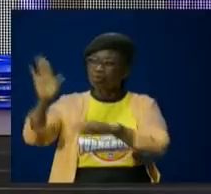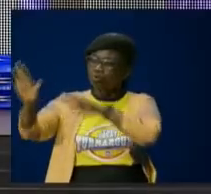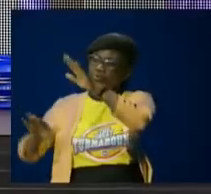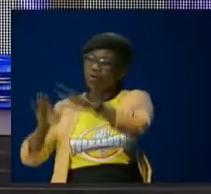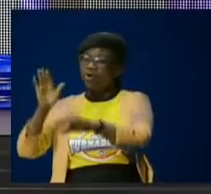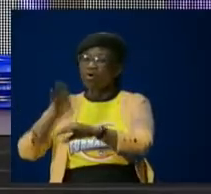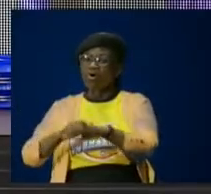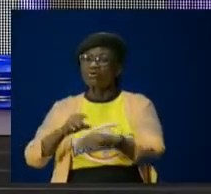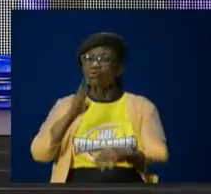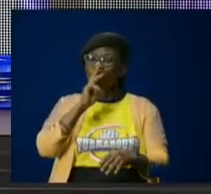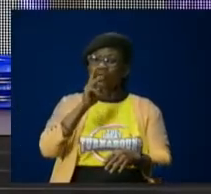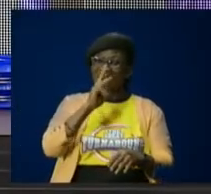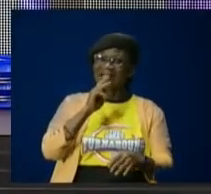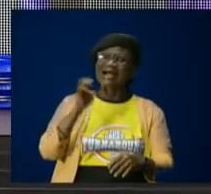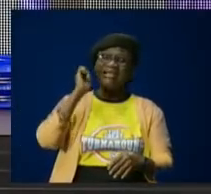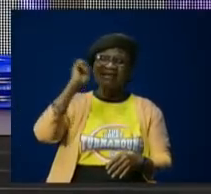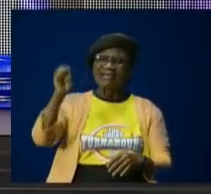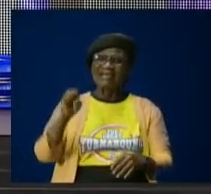A storm